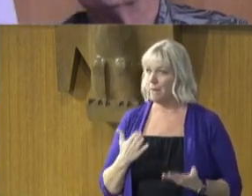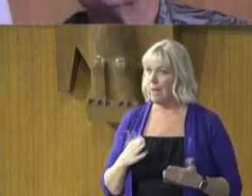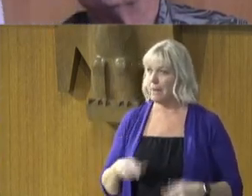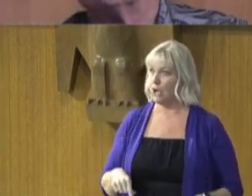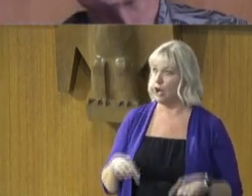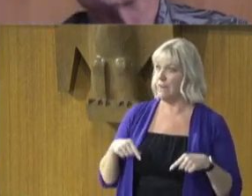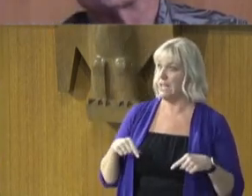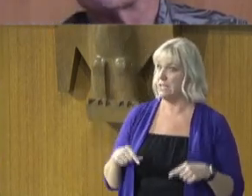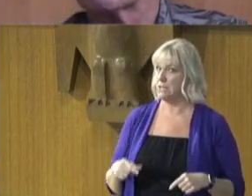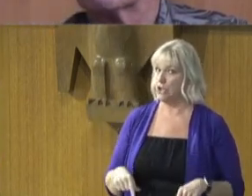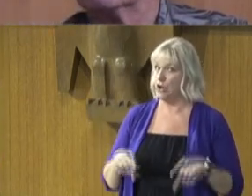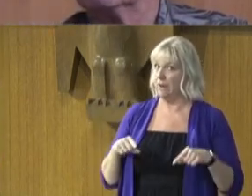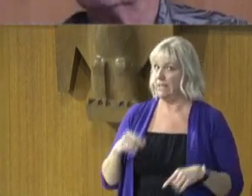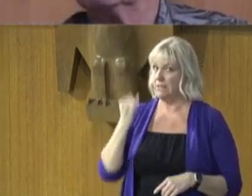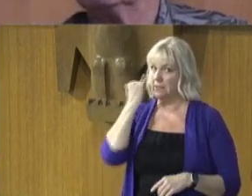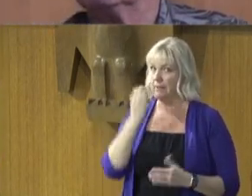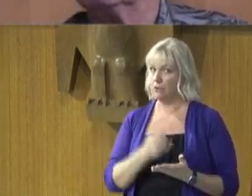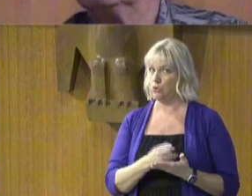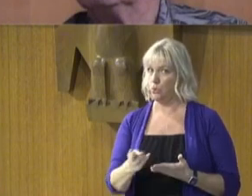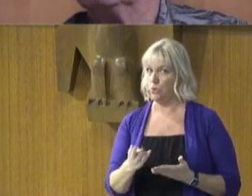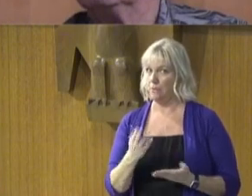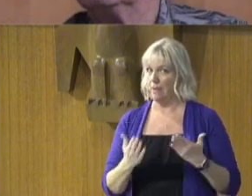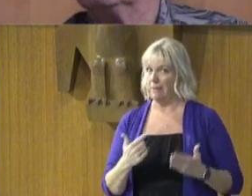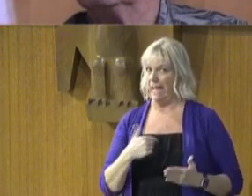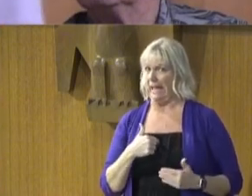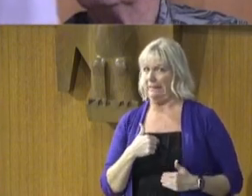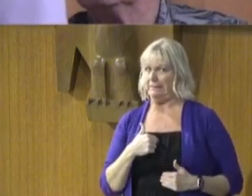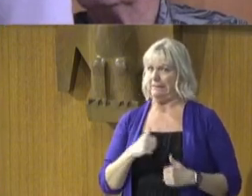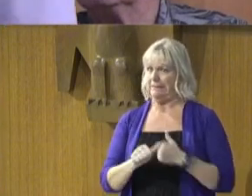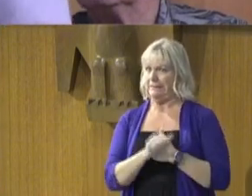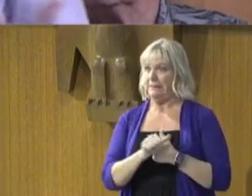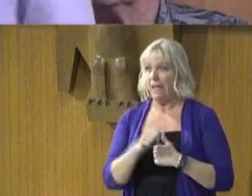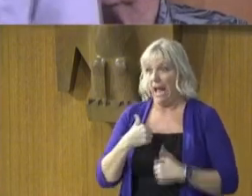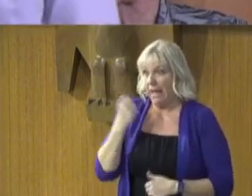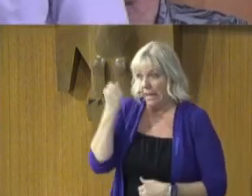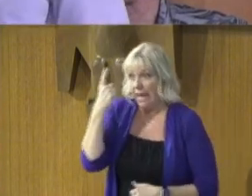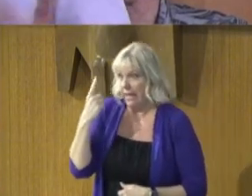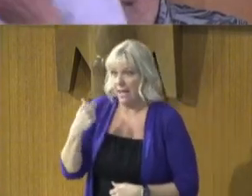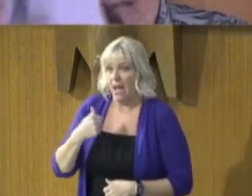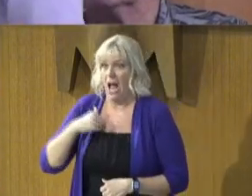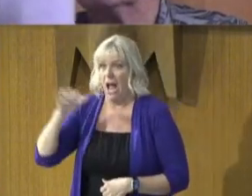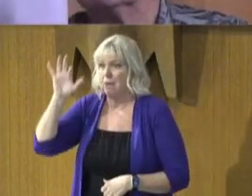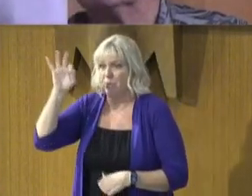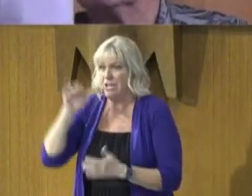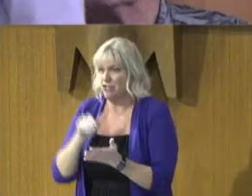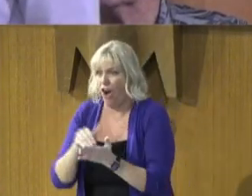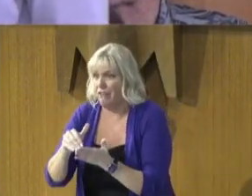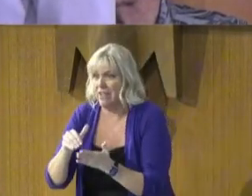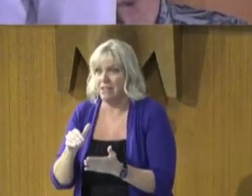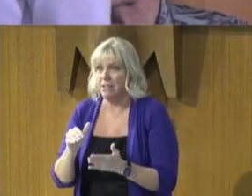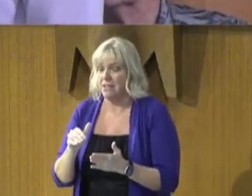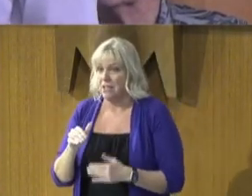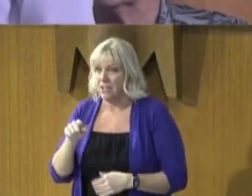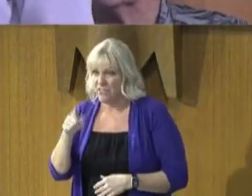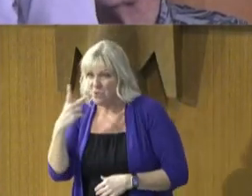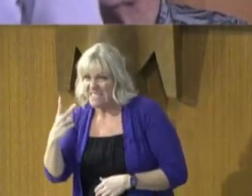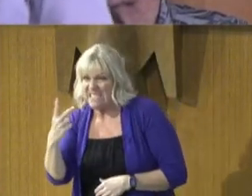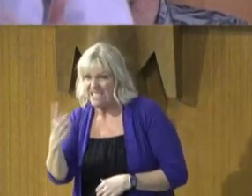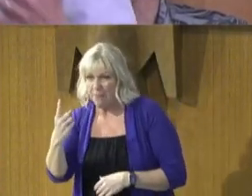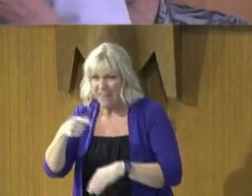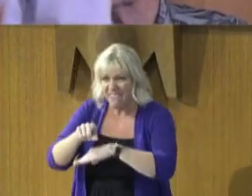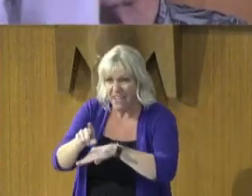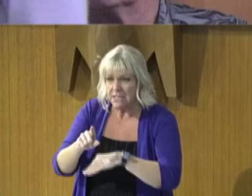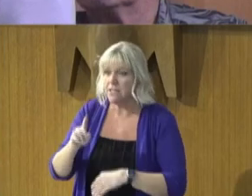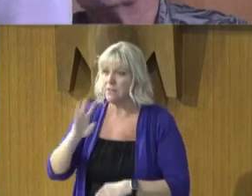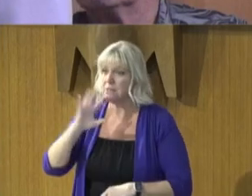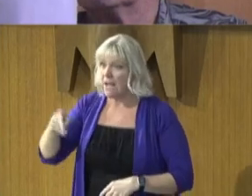about delivering a hard truth. I have to say that I totally get that. I preach all the time about speaking up when someone says something offensive, but